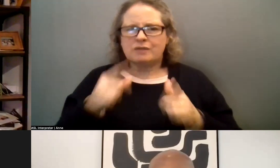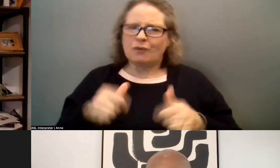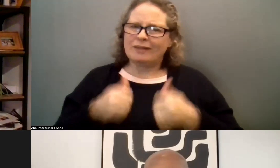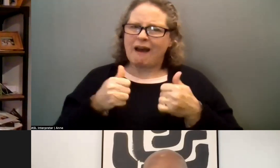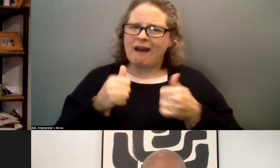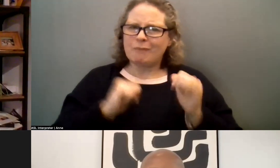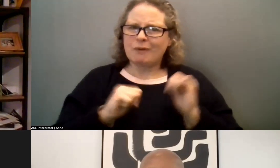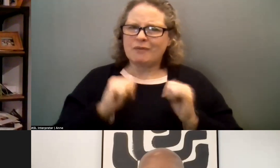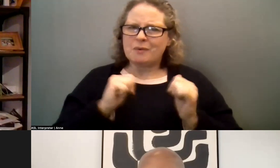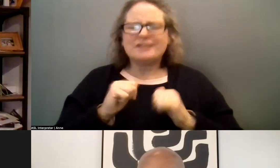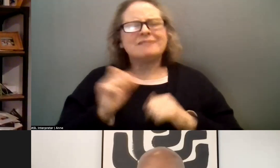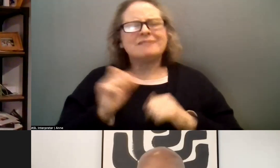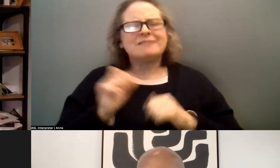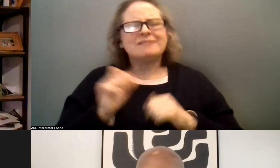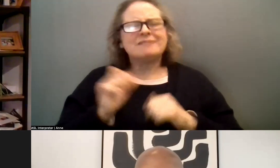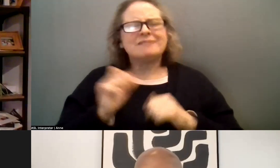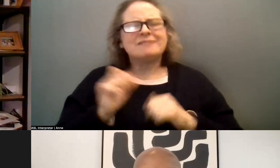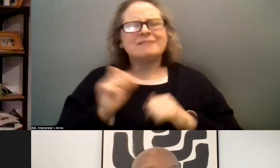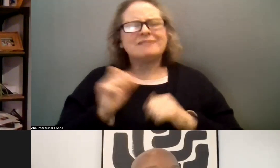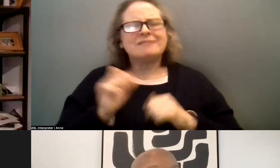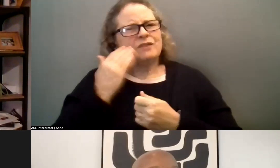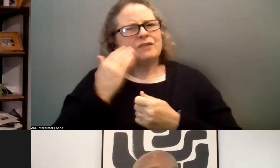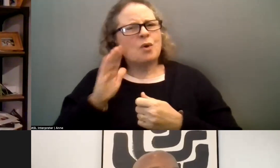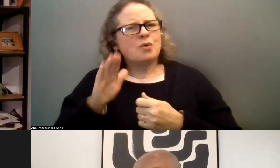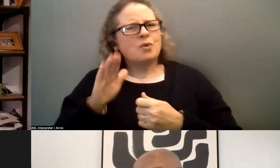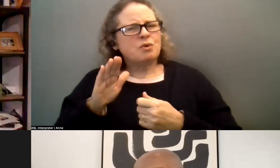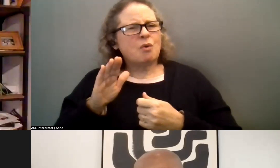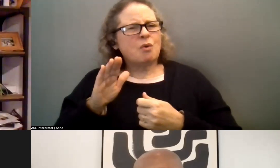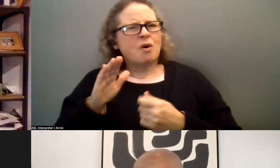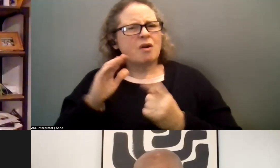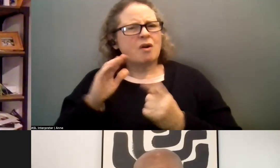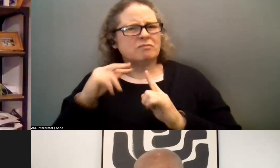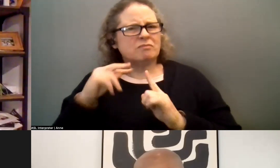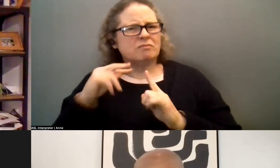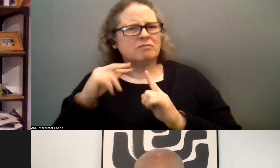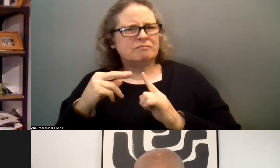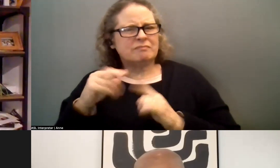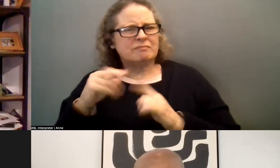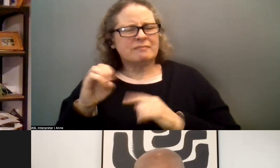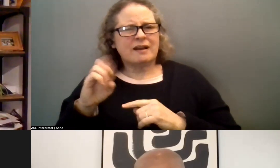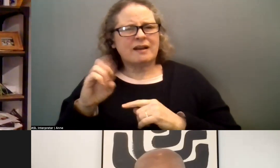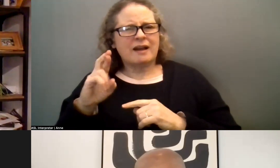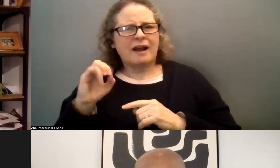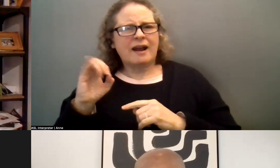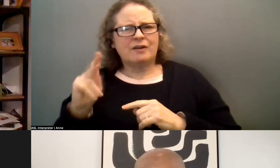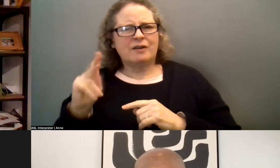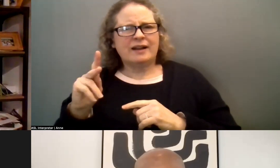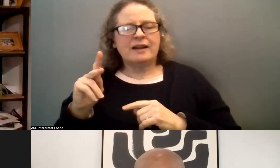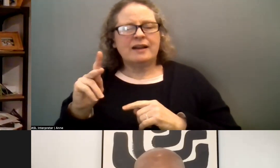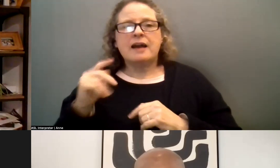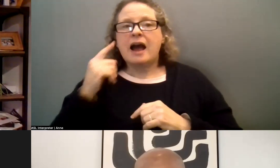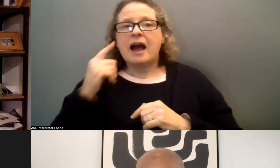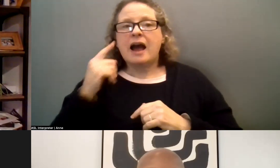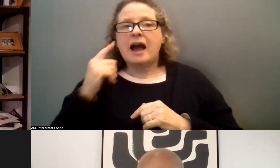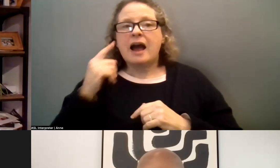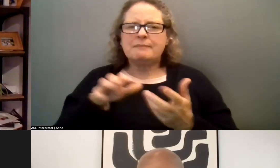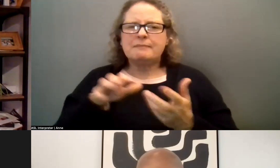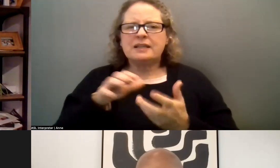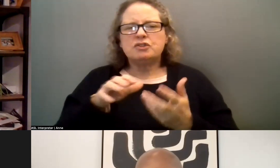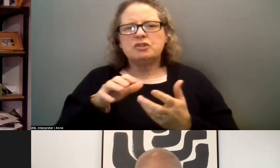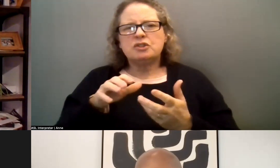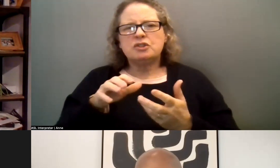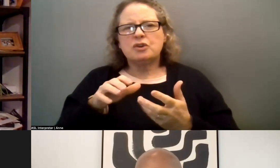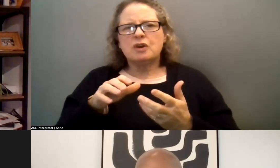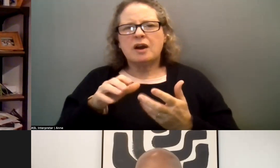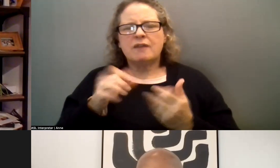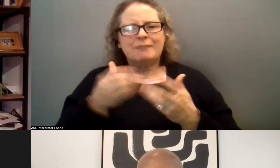I would love to know your insight here. I think it was a mixture of just so many things. Like